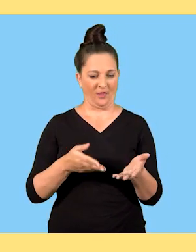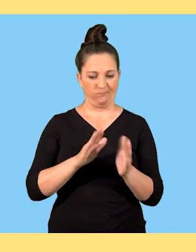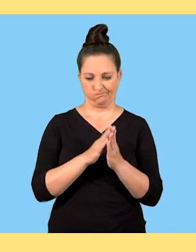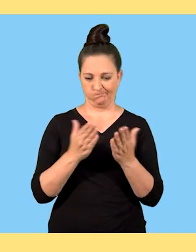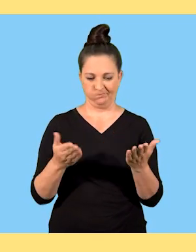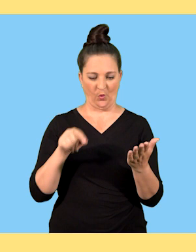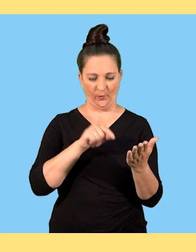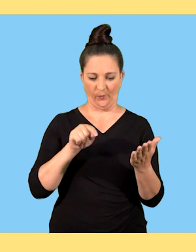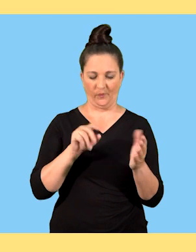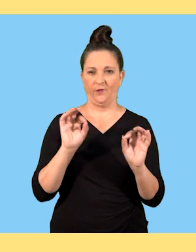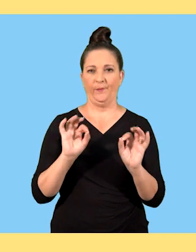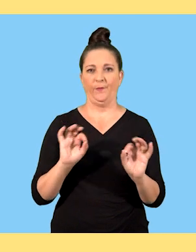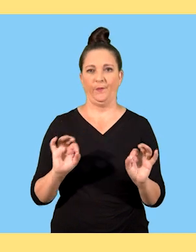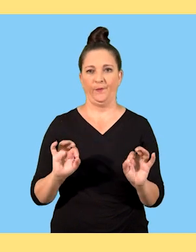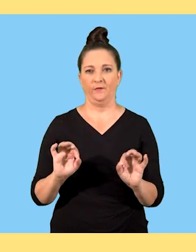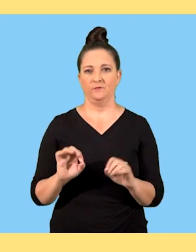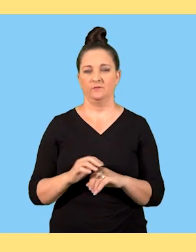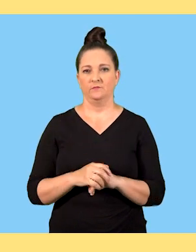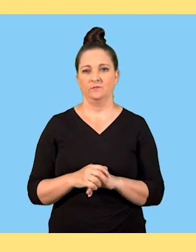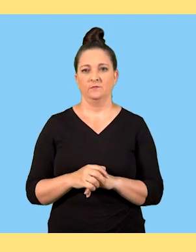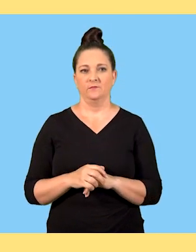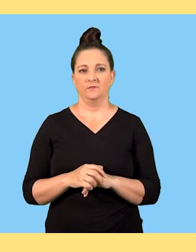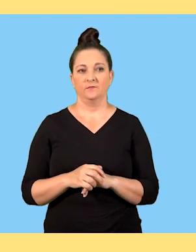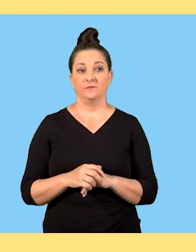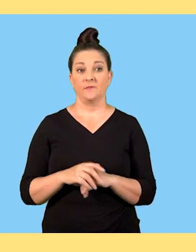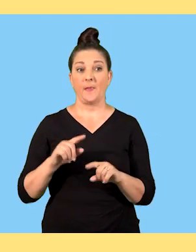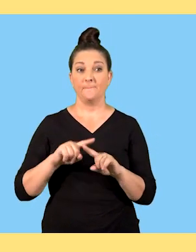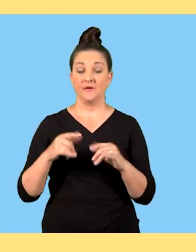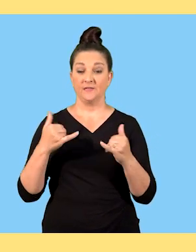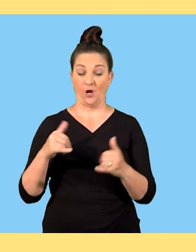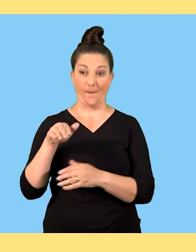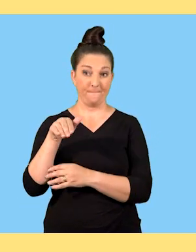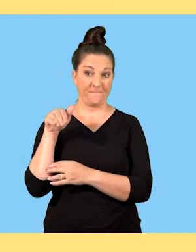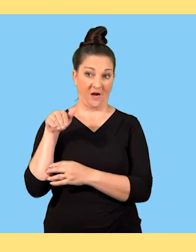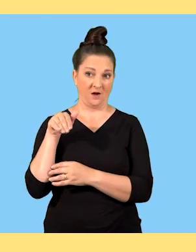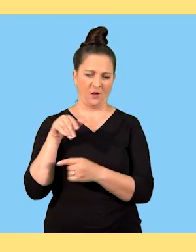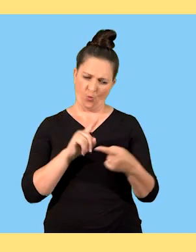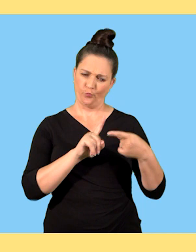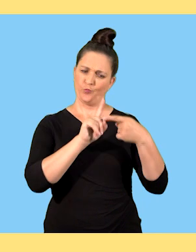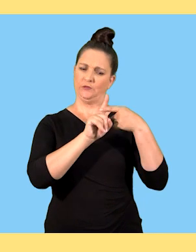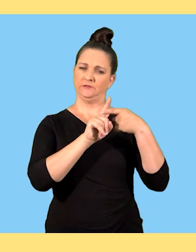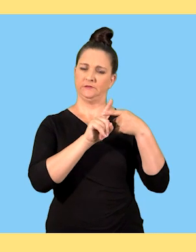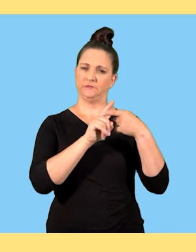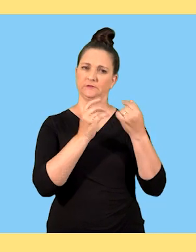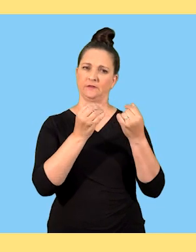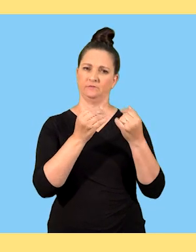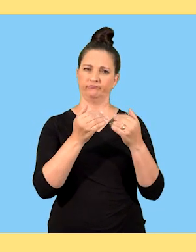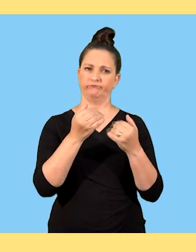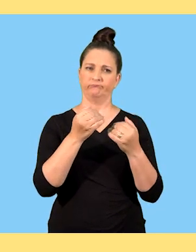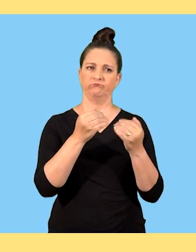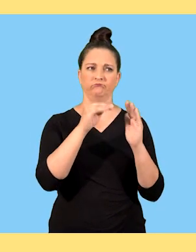been no entry. We therefore come to our bank where we have a positive balance because it is on the